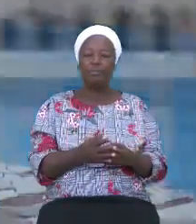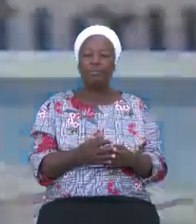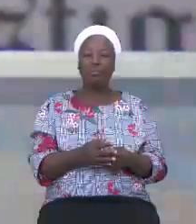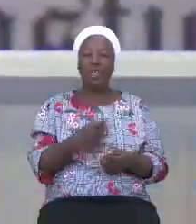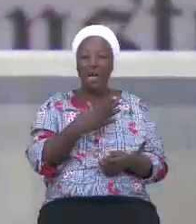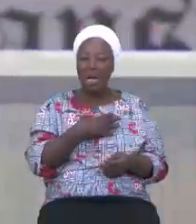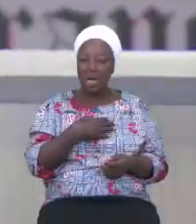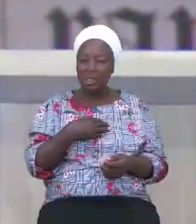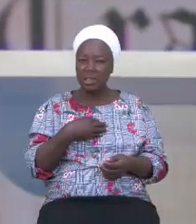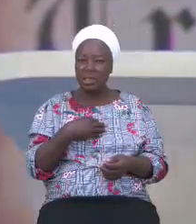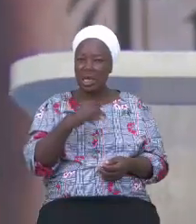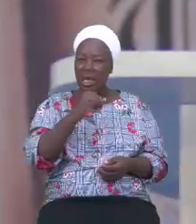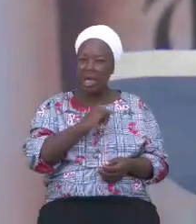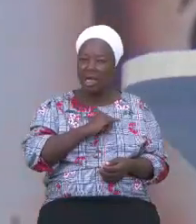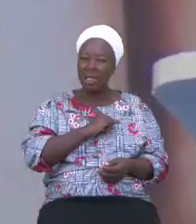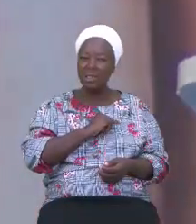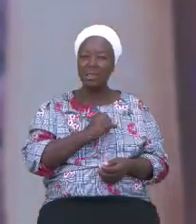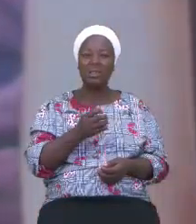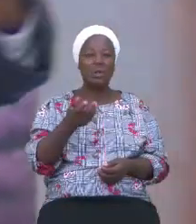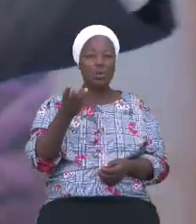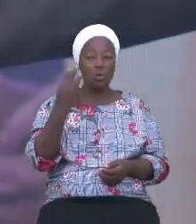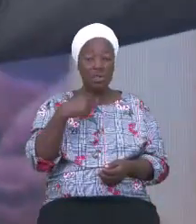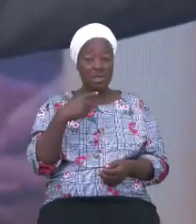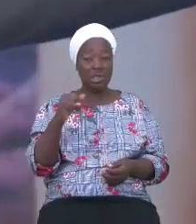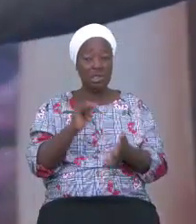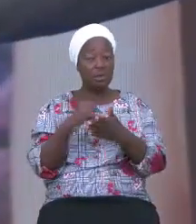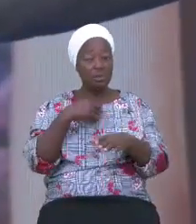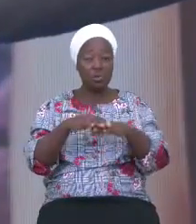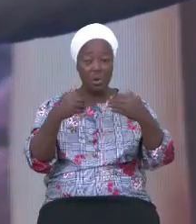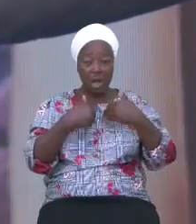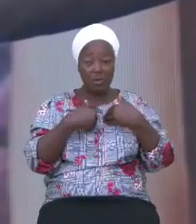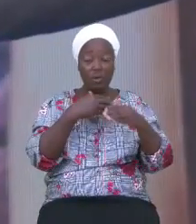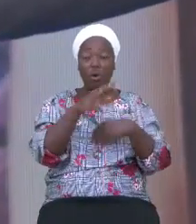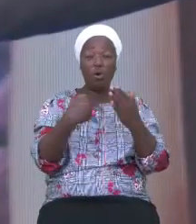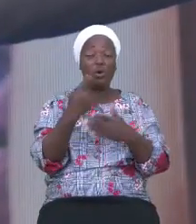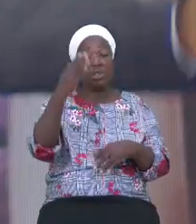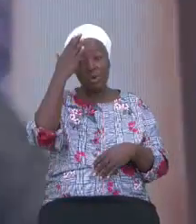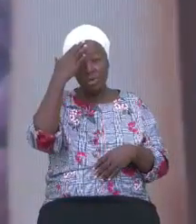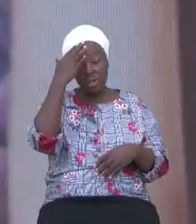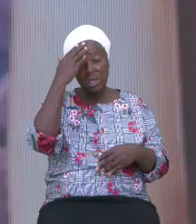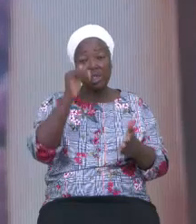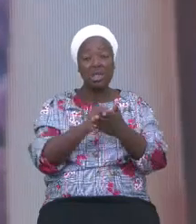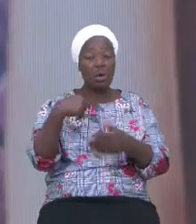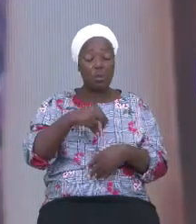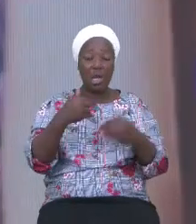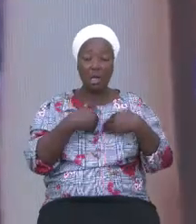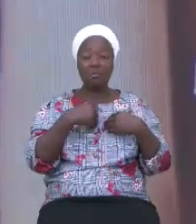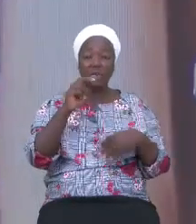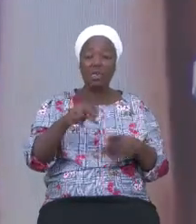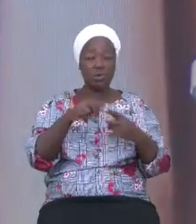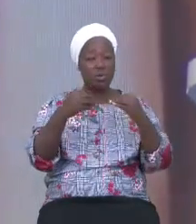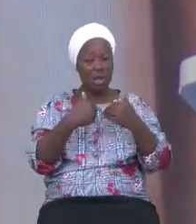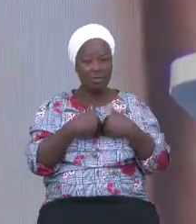And I was saying that we don't have all the knowledge we ought to have.